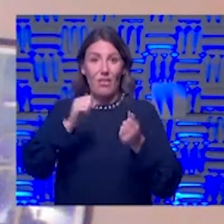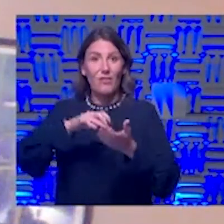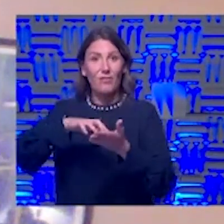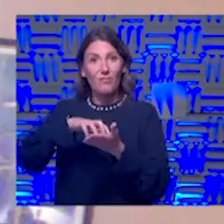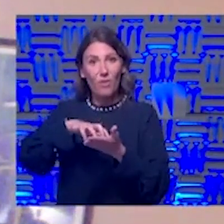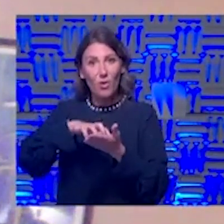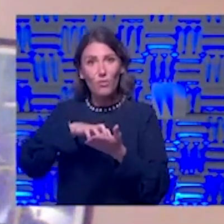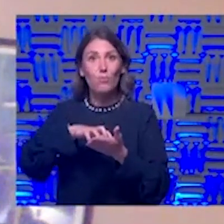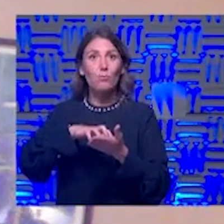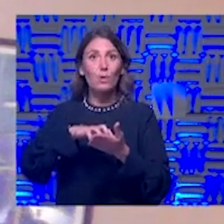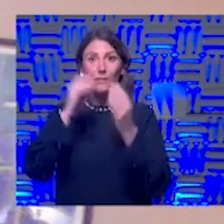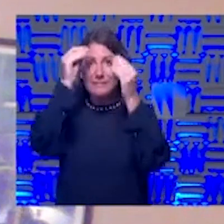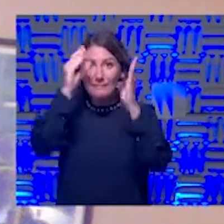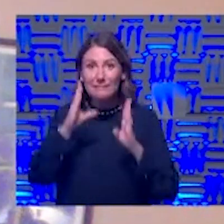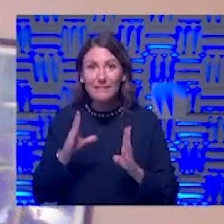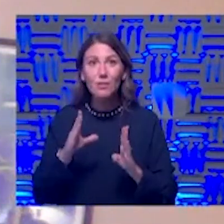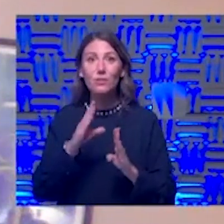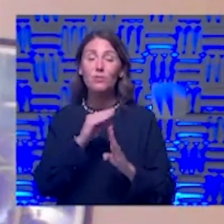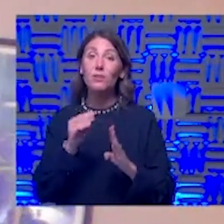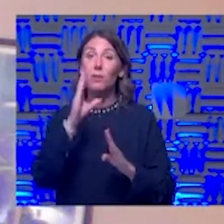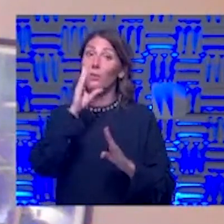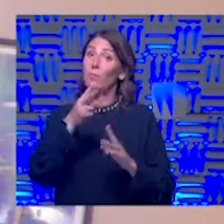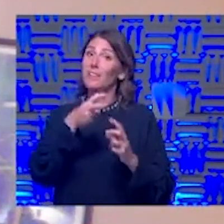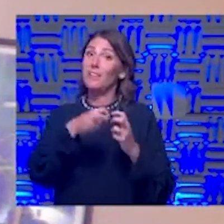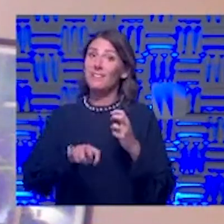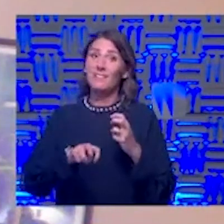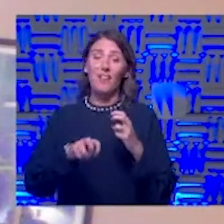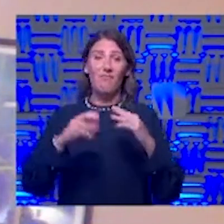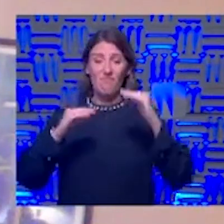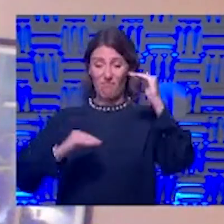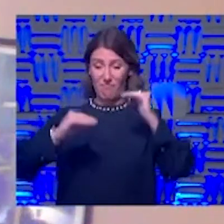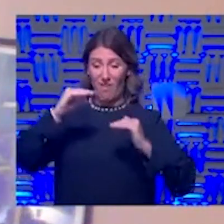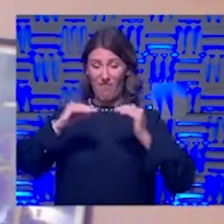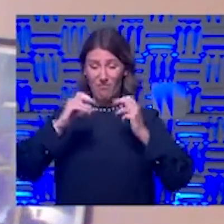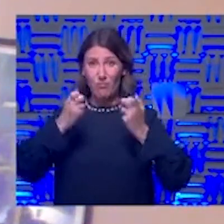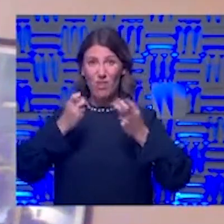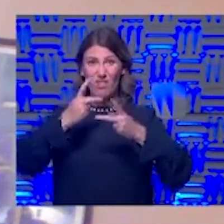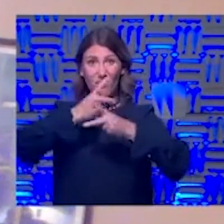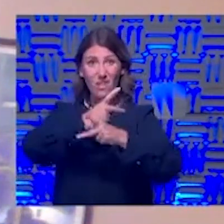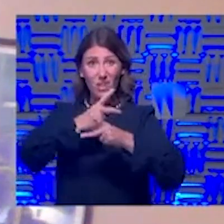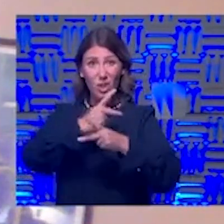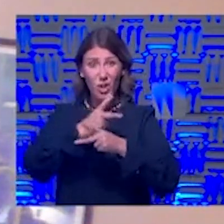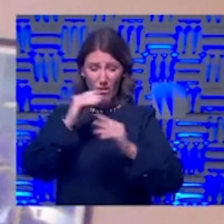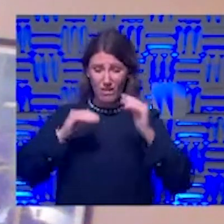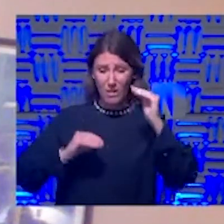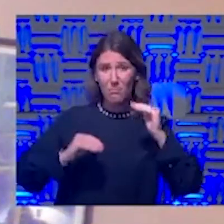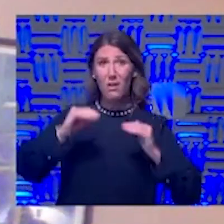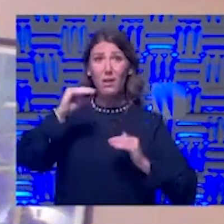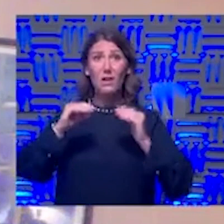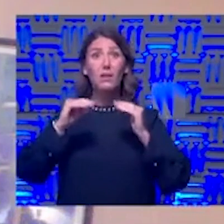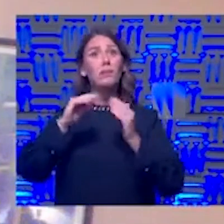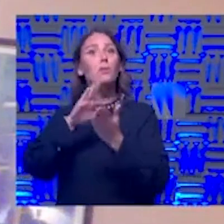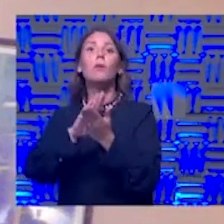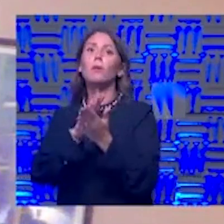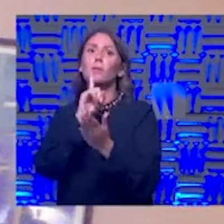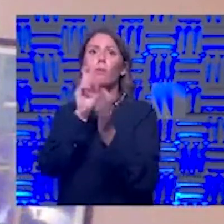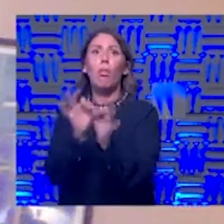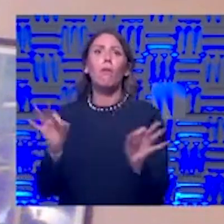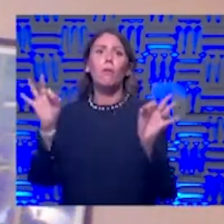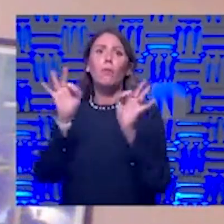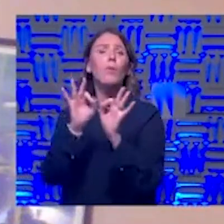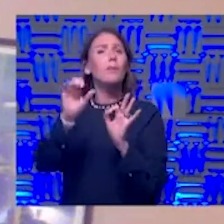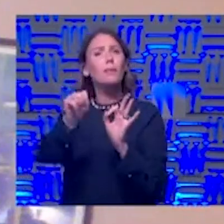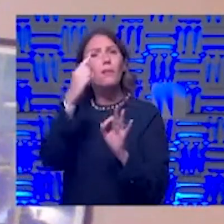teachers. This is going to be a very difficult balancing act. School's critically important for our